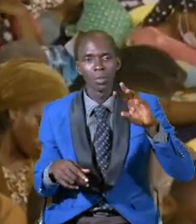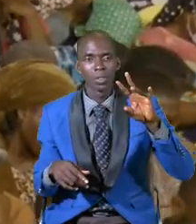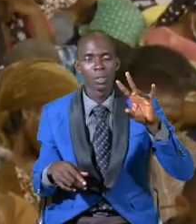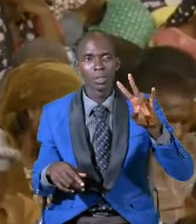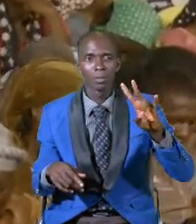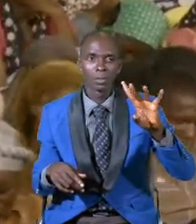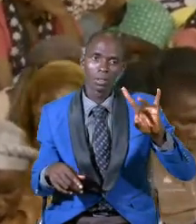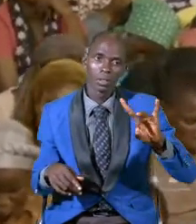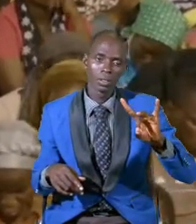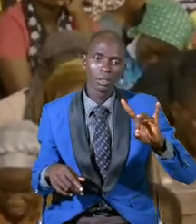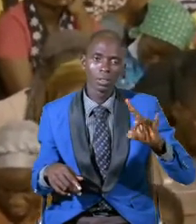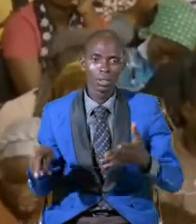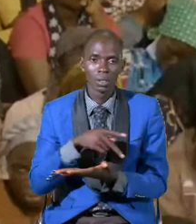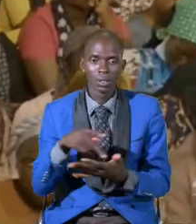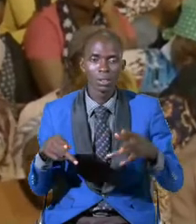9. Psalm